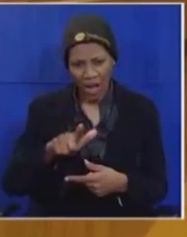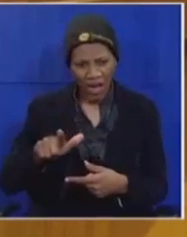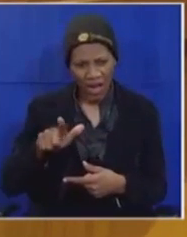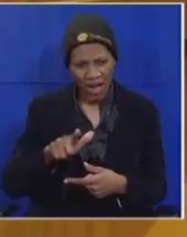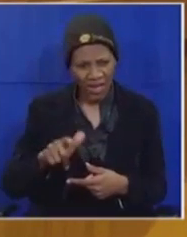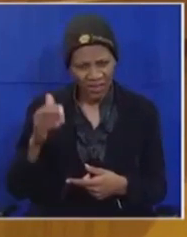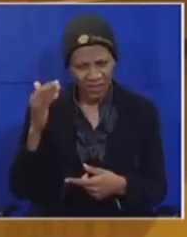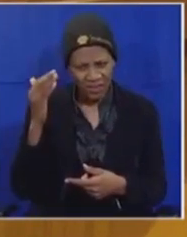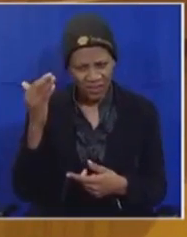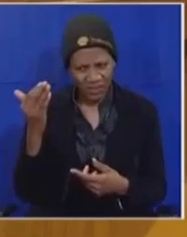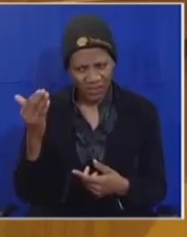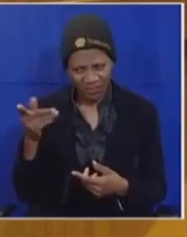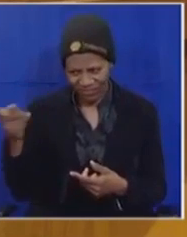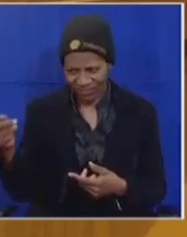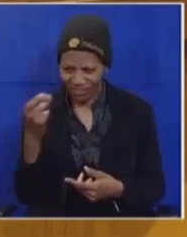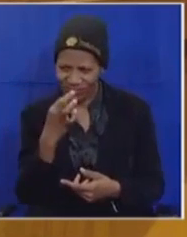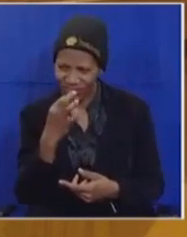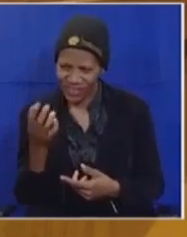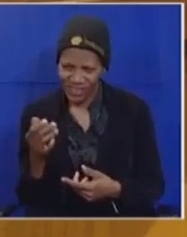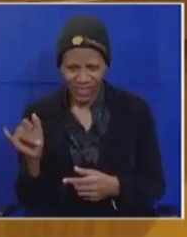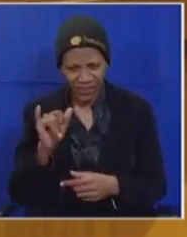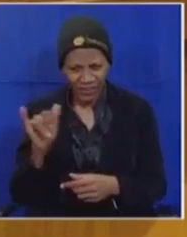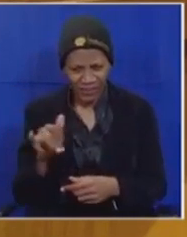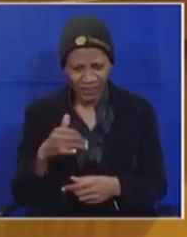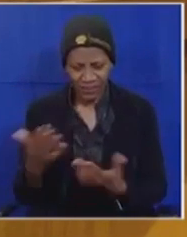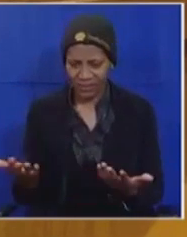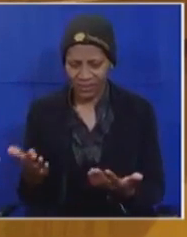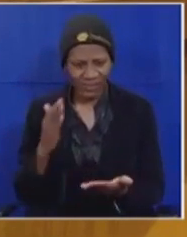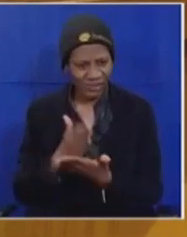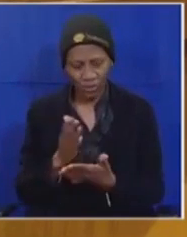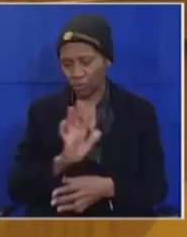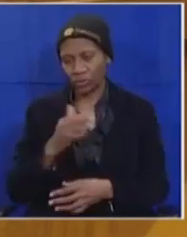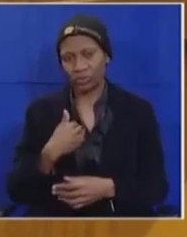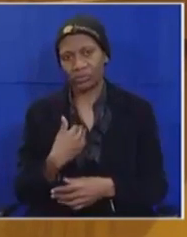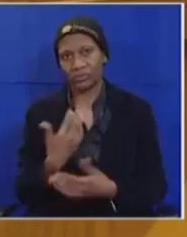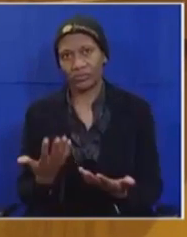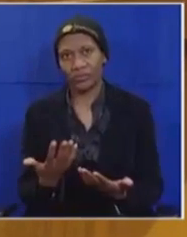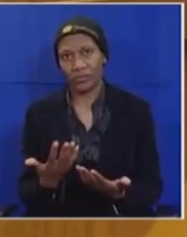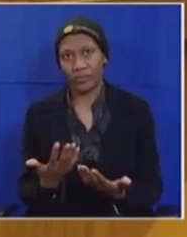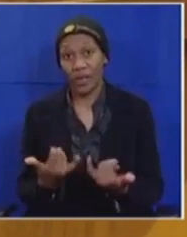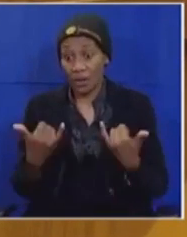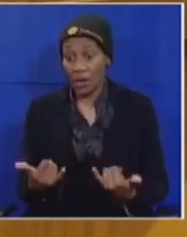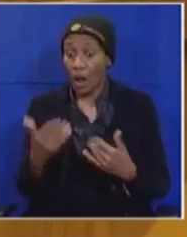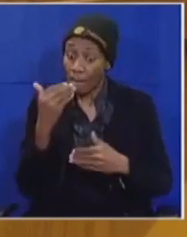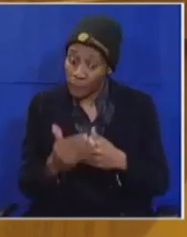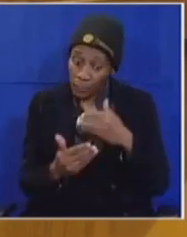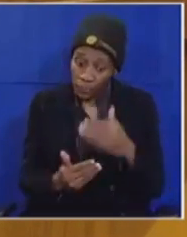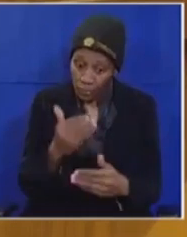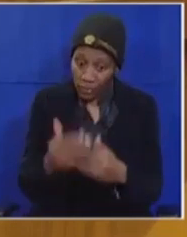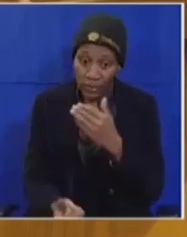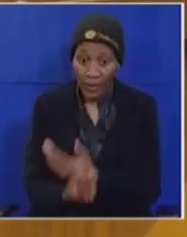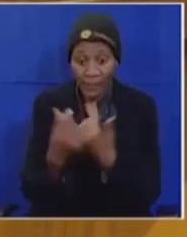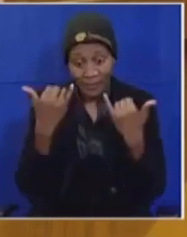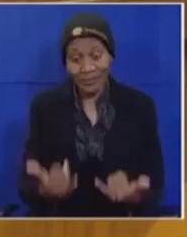talking about, and would like to examine that, because the process that is now going to have to take place is